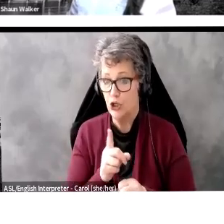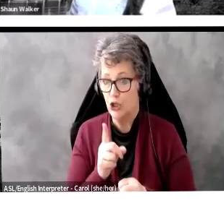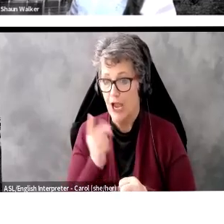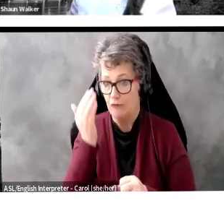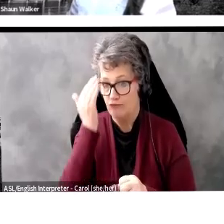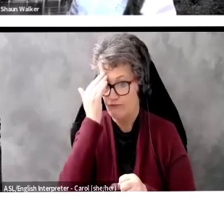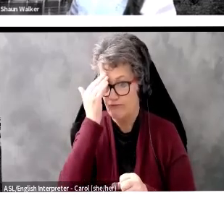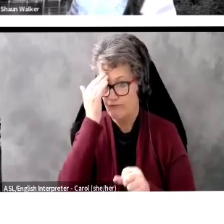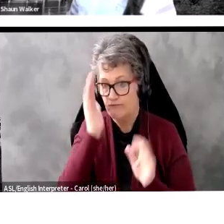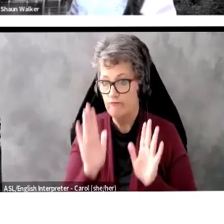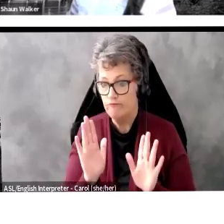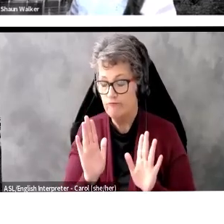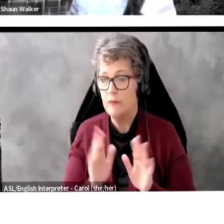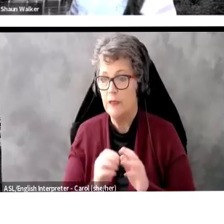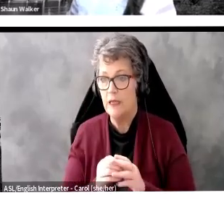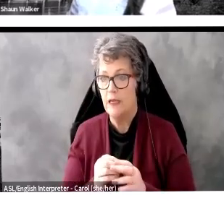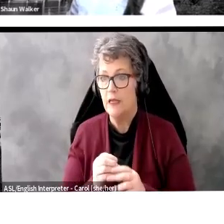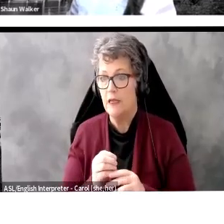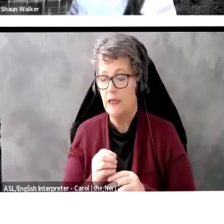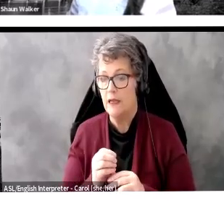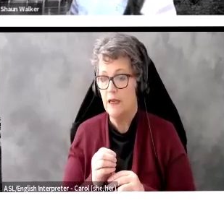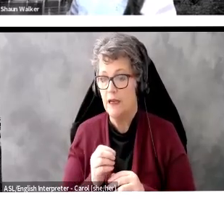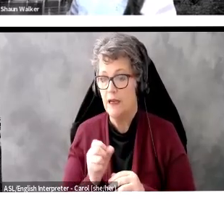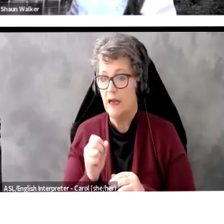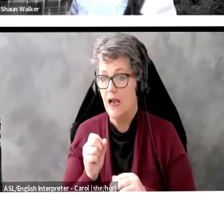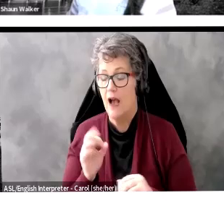cognizant of the